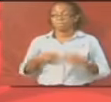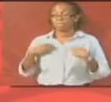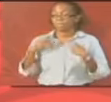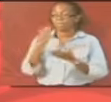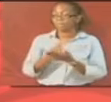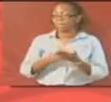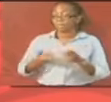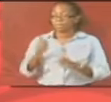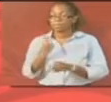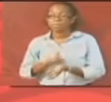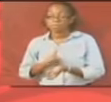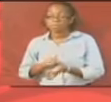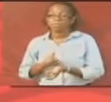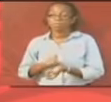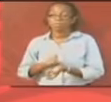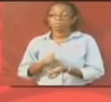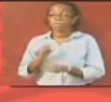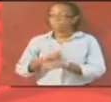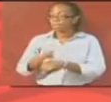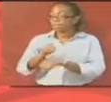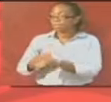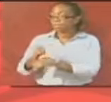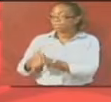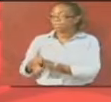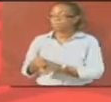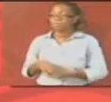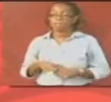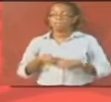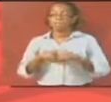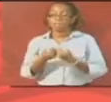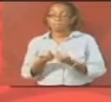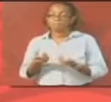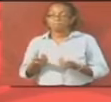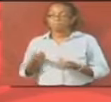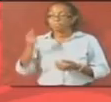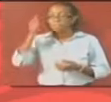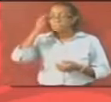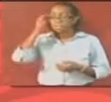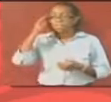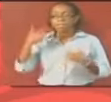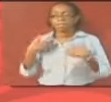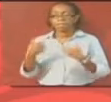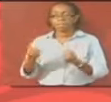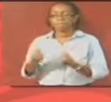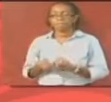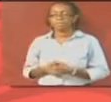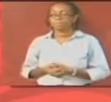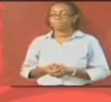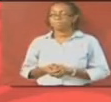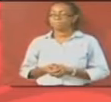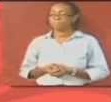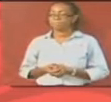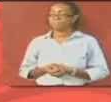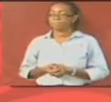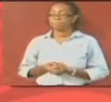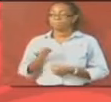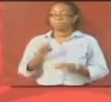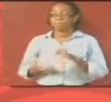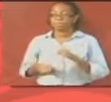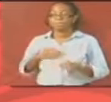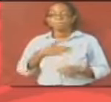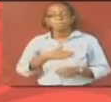as to avenues that the public can turn to for support. So In wrapping up, let's be mindful